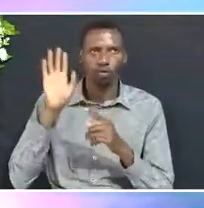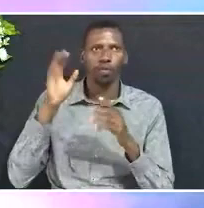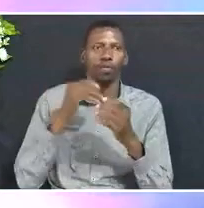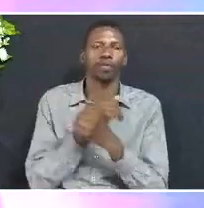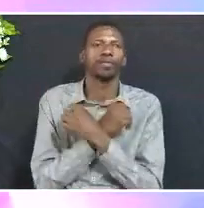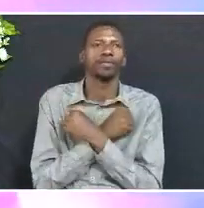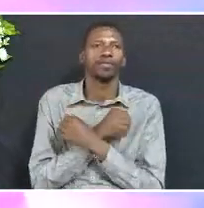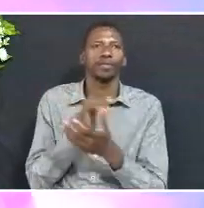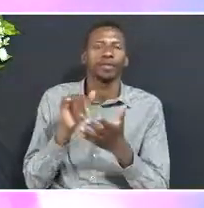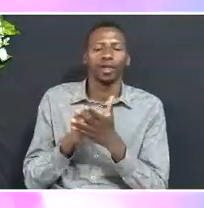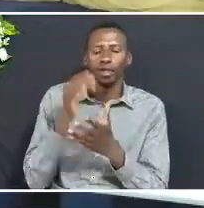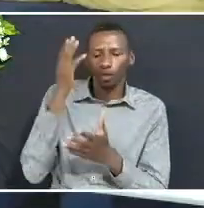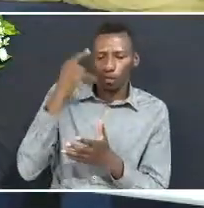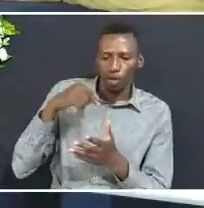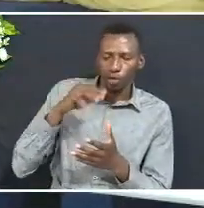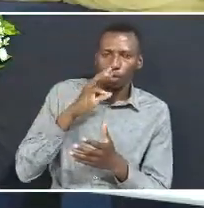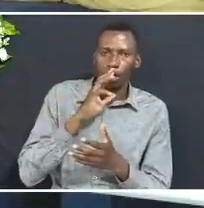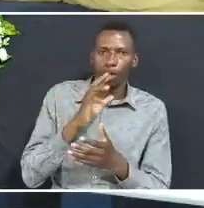being